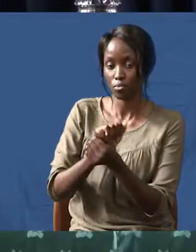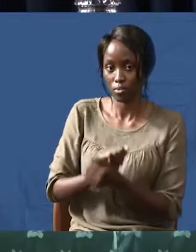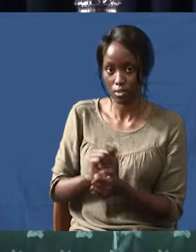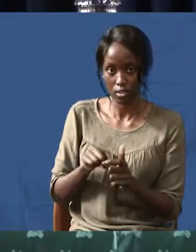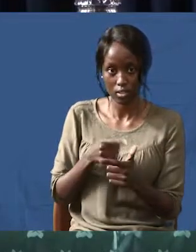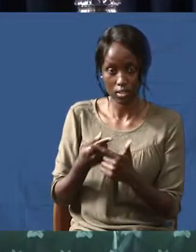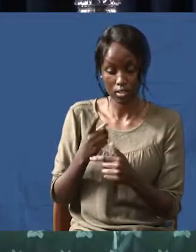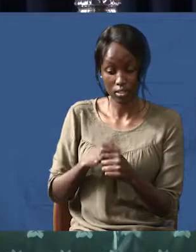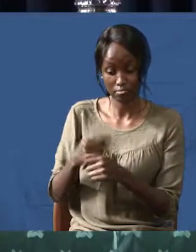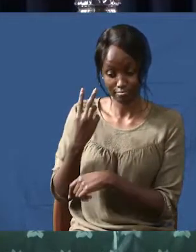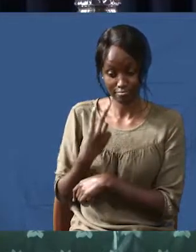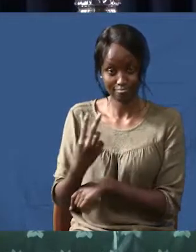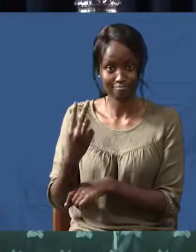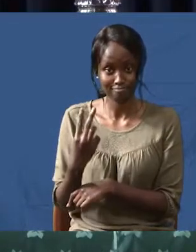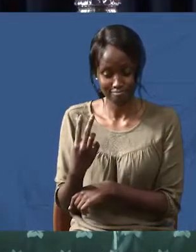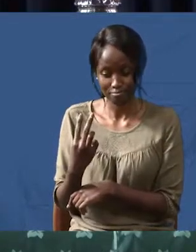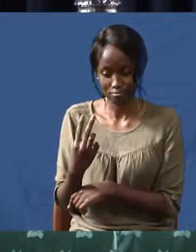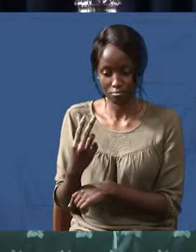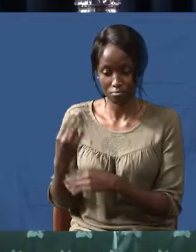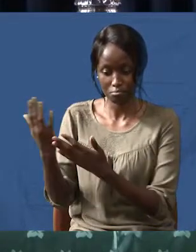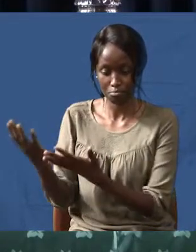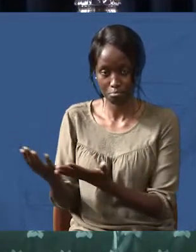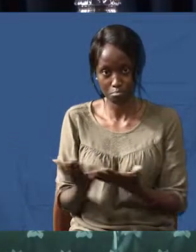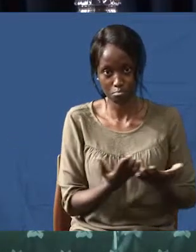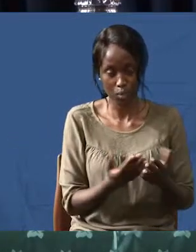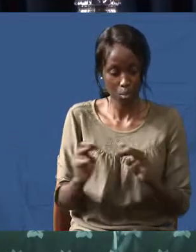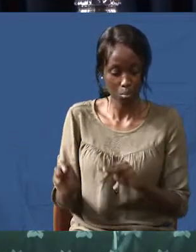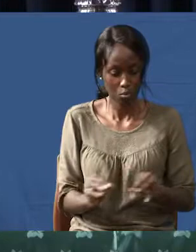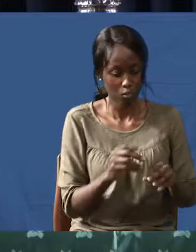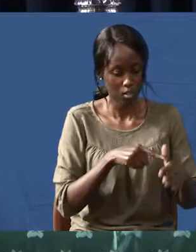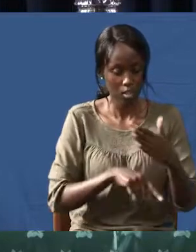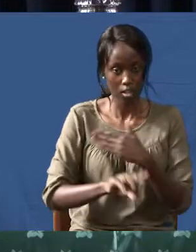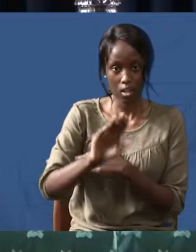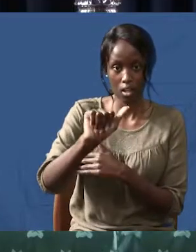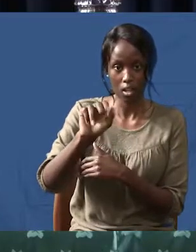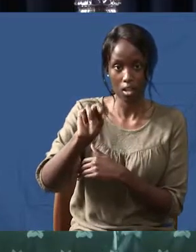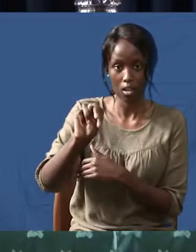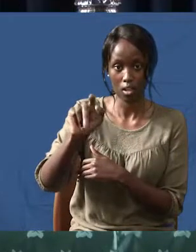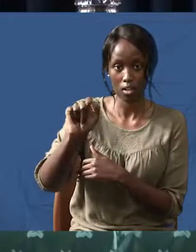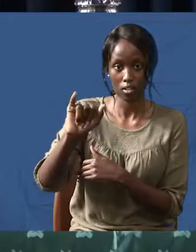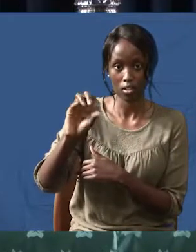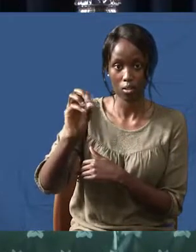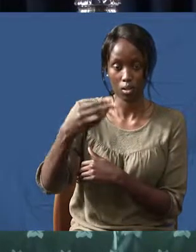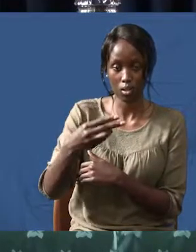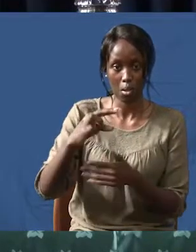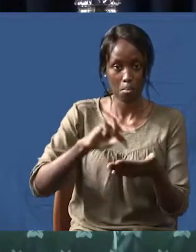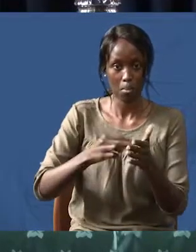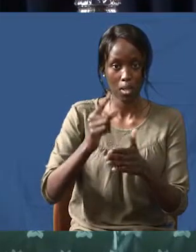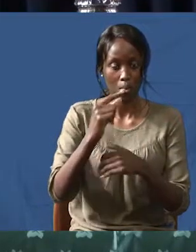And when he found him, he brought him to Antioch. So for a whole